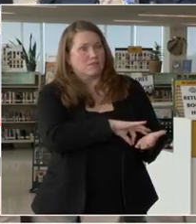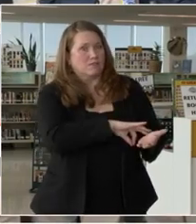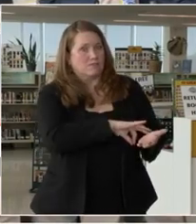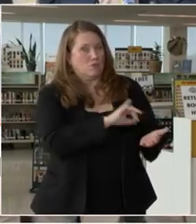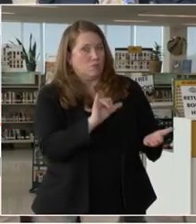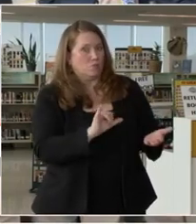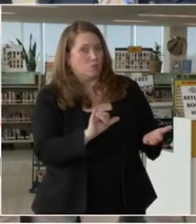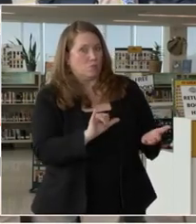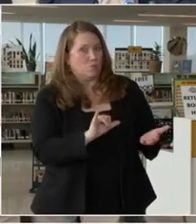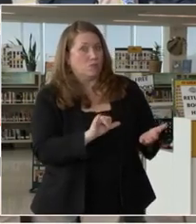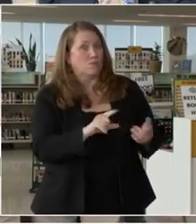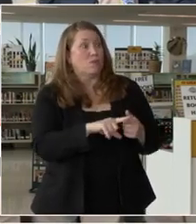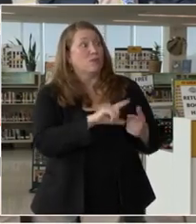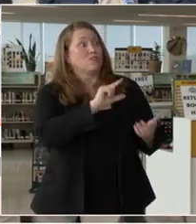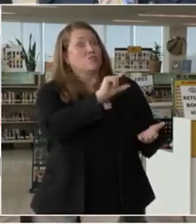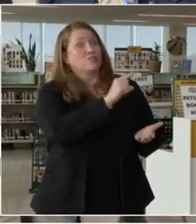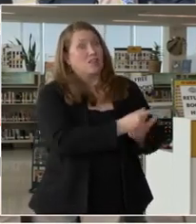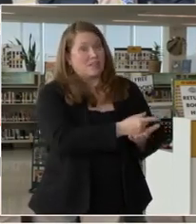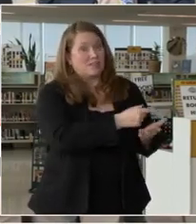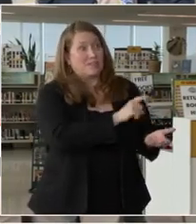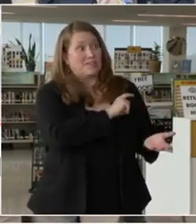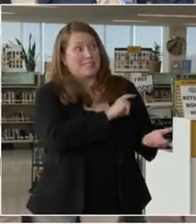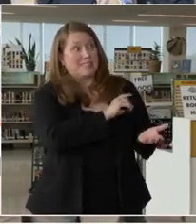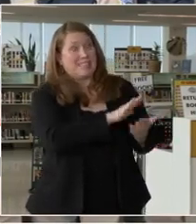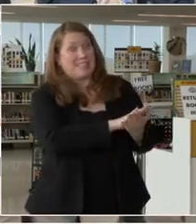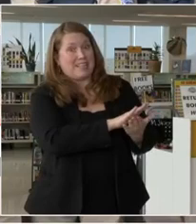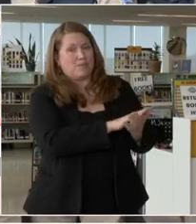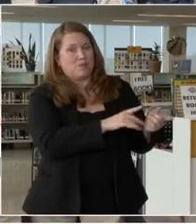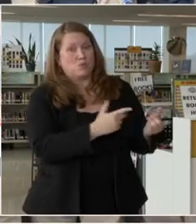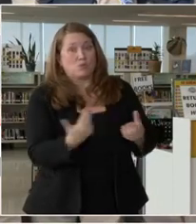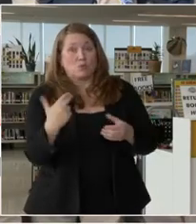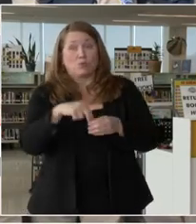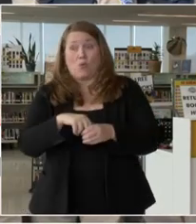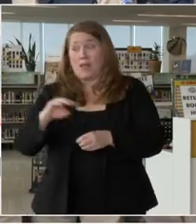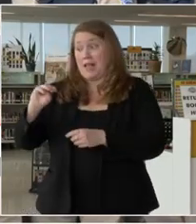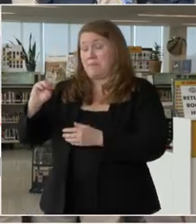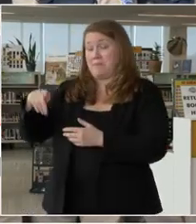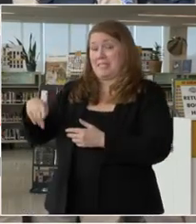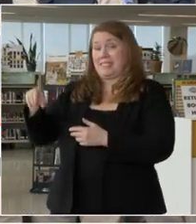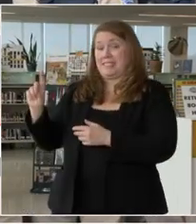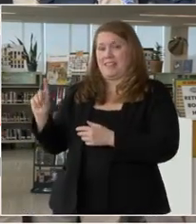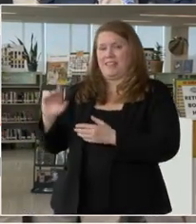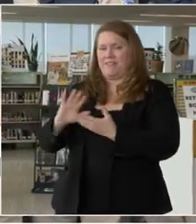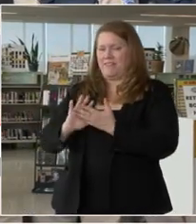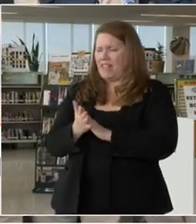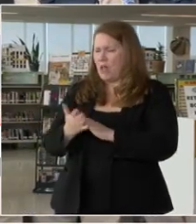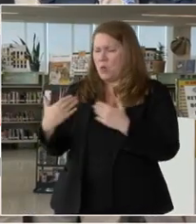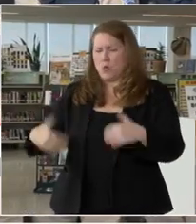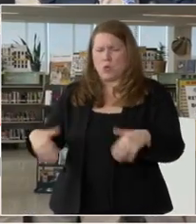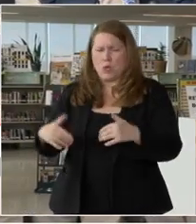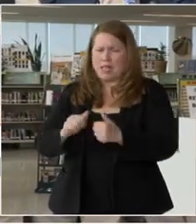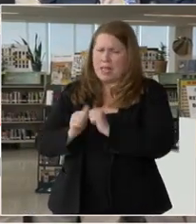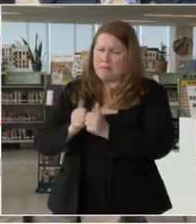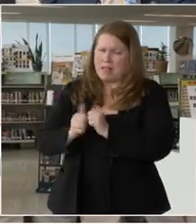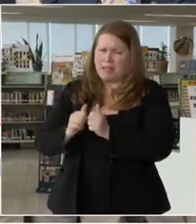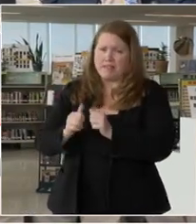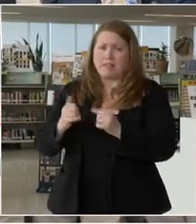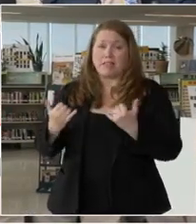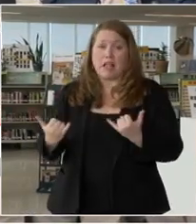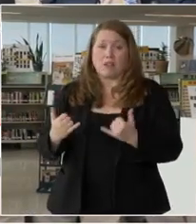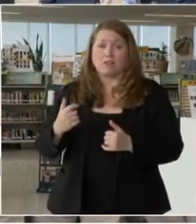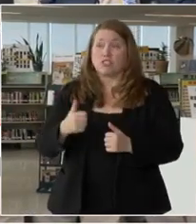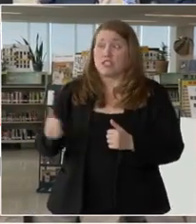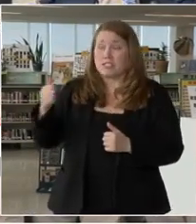then when you graduate from the police academy, you join MPD, where you have a very competitive salary. Now, the chief talked